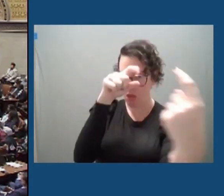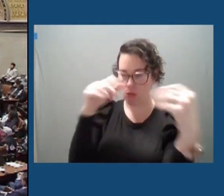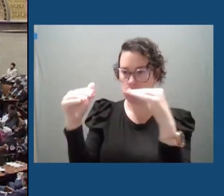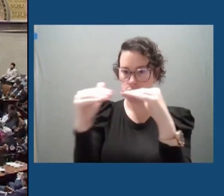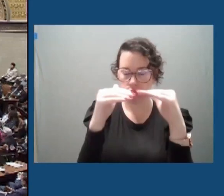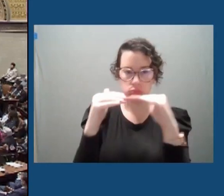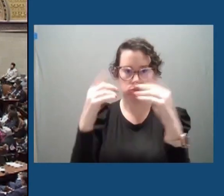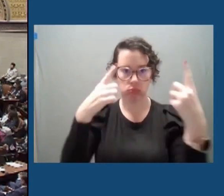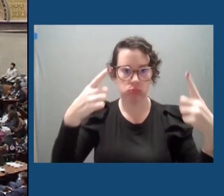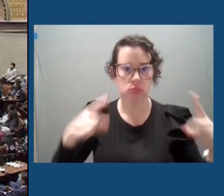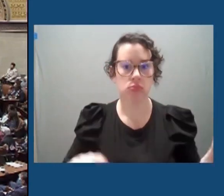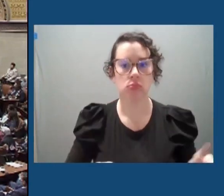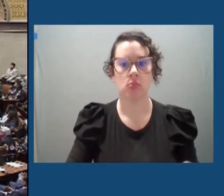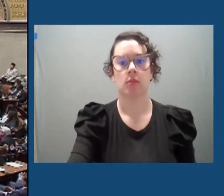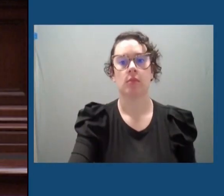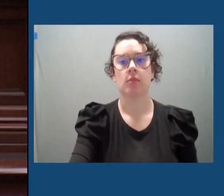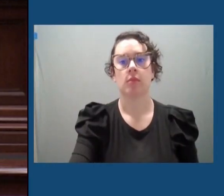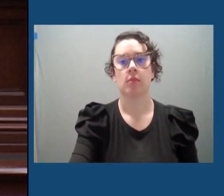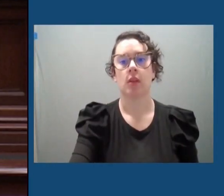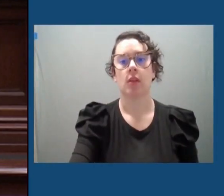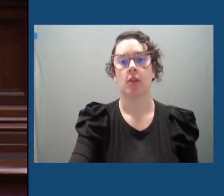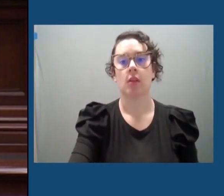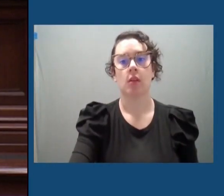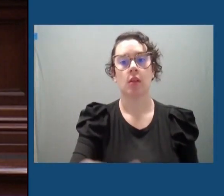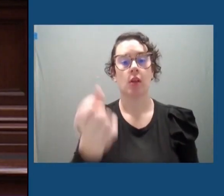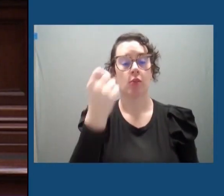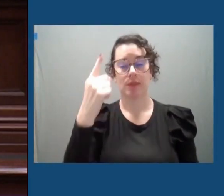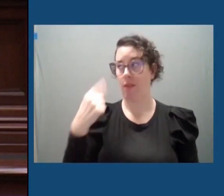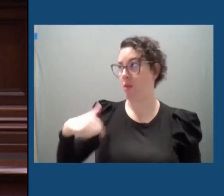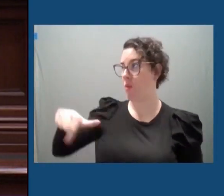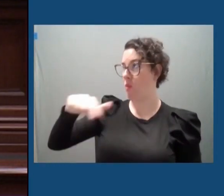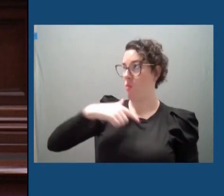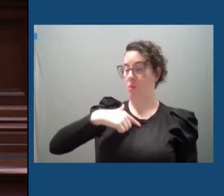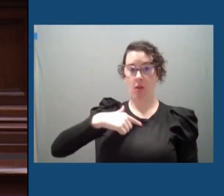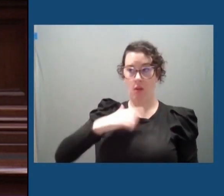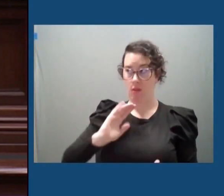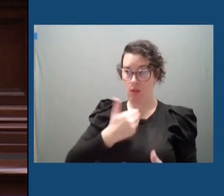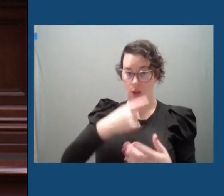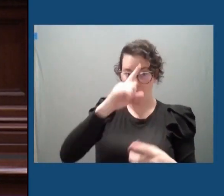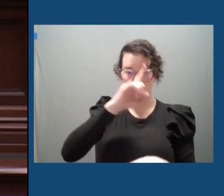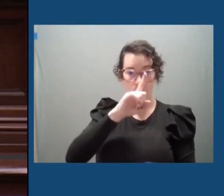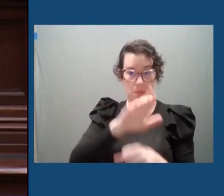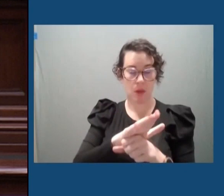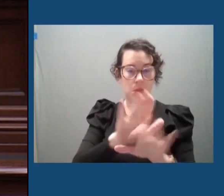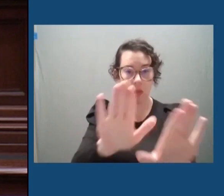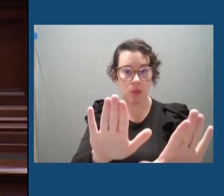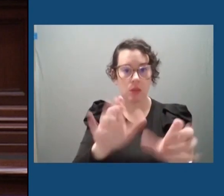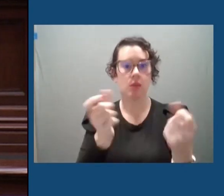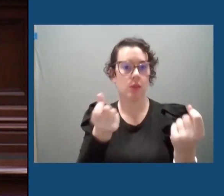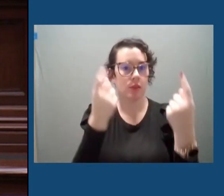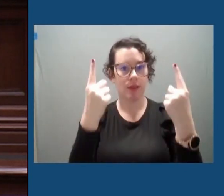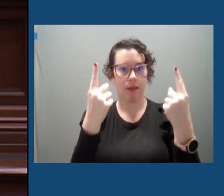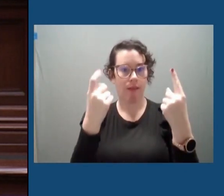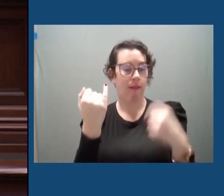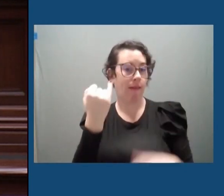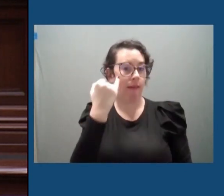As we uphold these commitments, understand this. We cannot spend money we do not have.